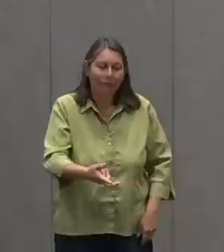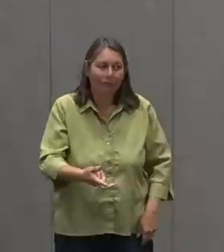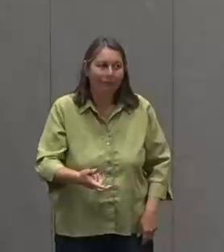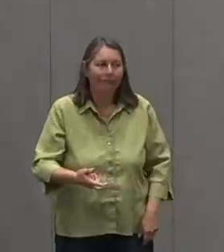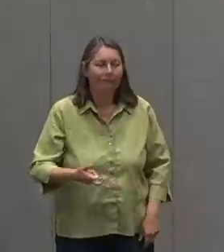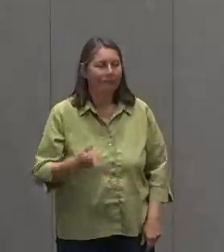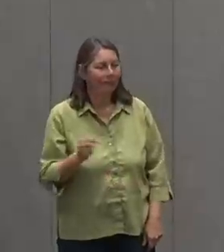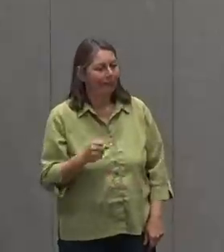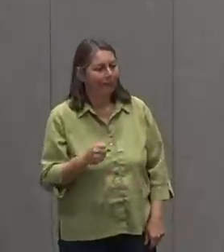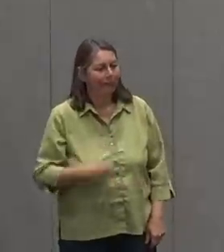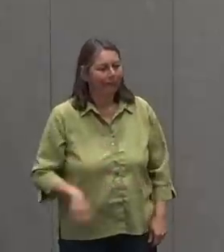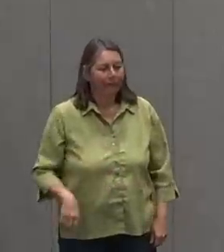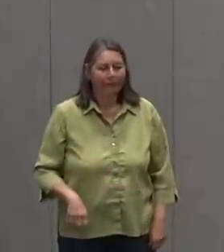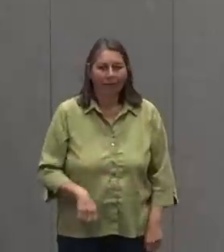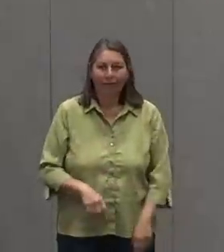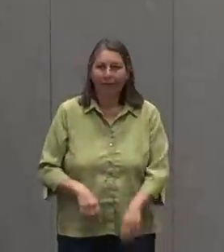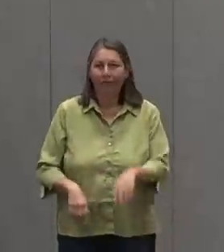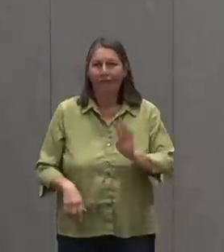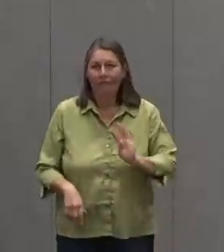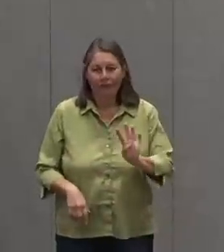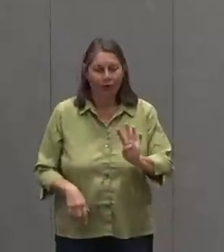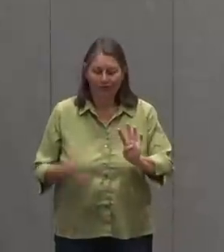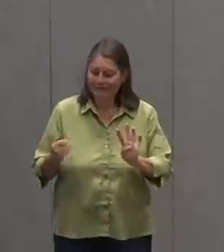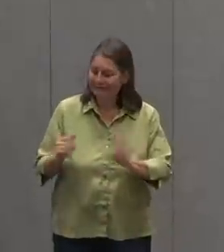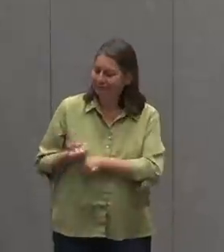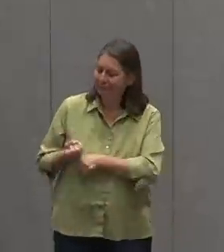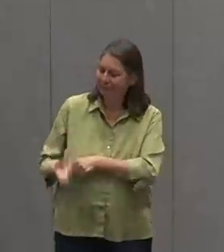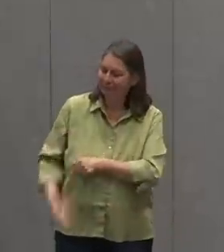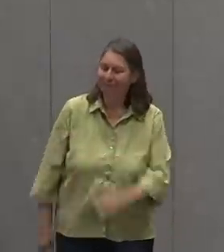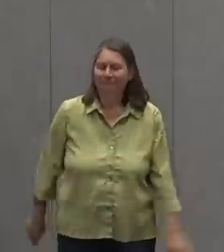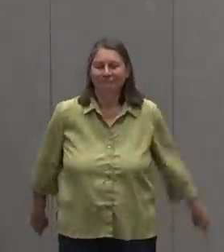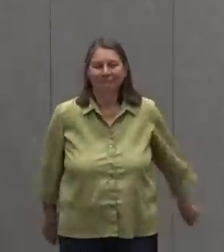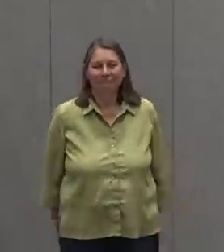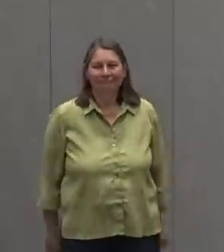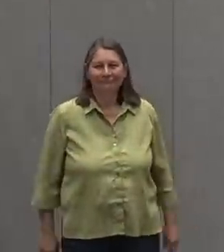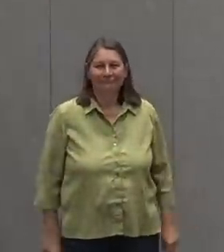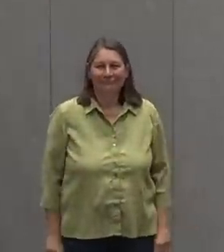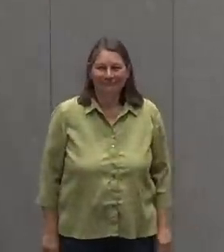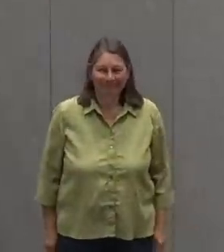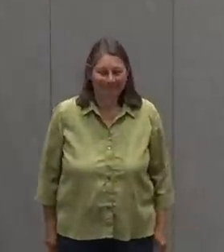No fair. 4. Still gotcha.